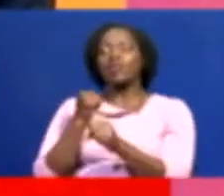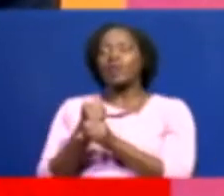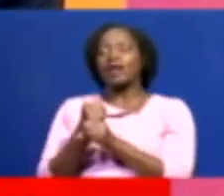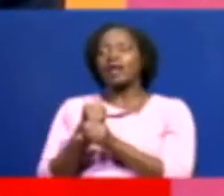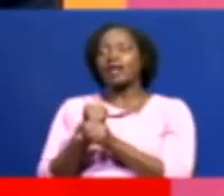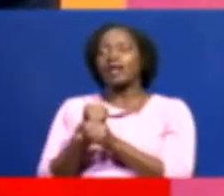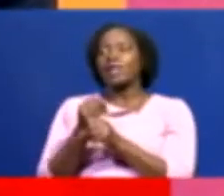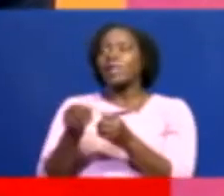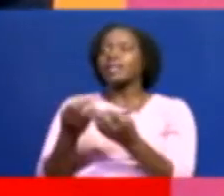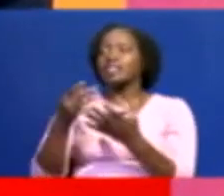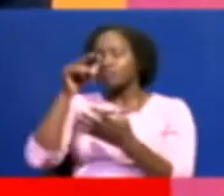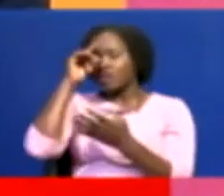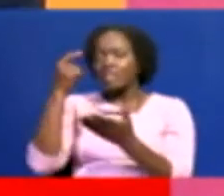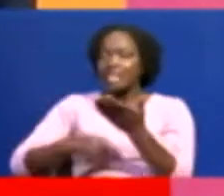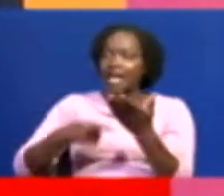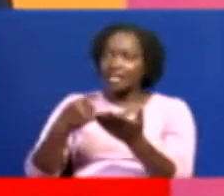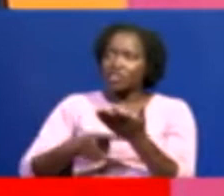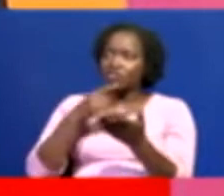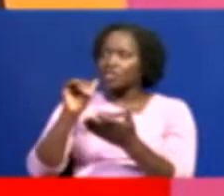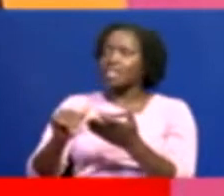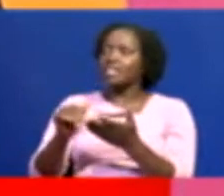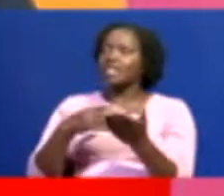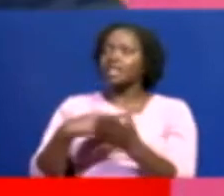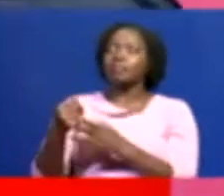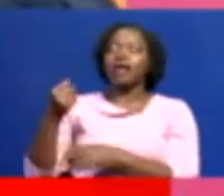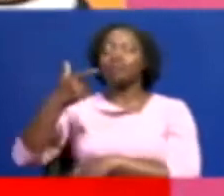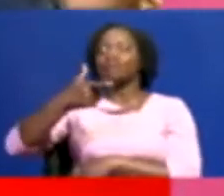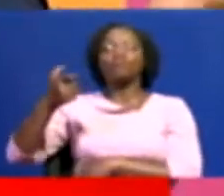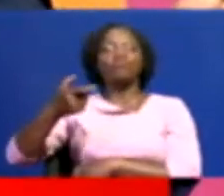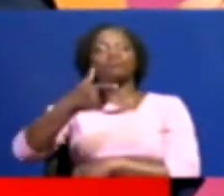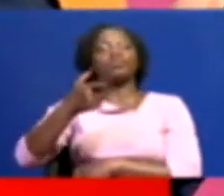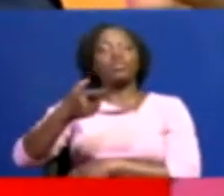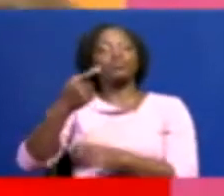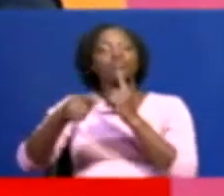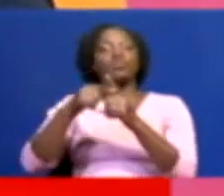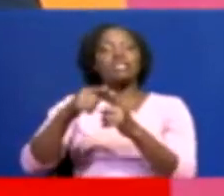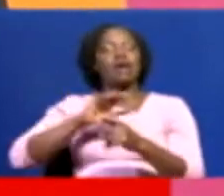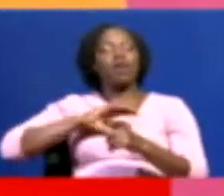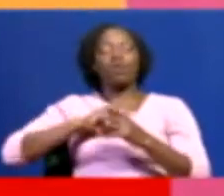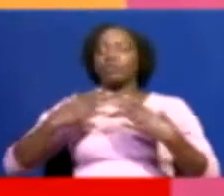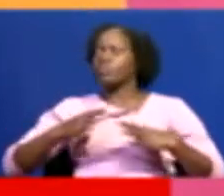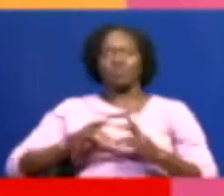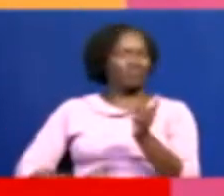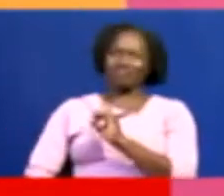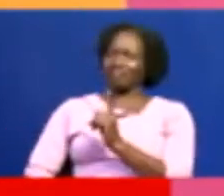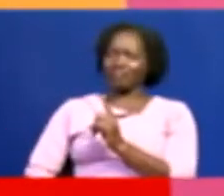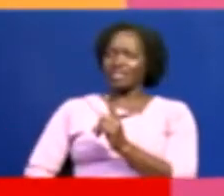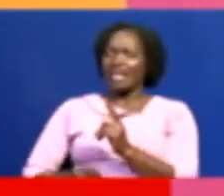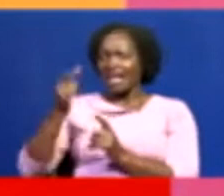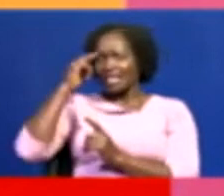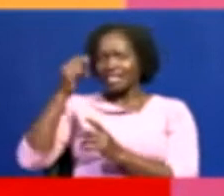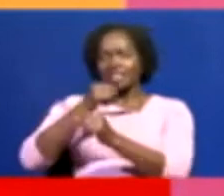and give government taxes so that they can buy bullets to kill our own people. I suppose that those bullets are